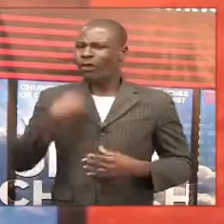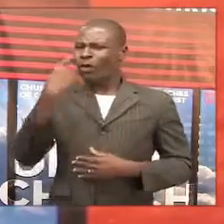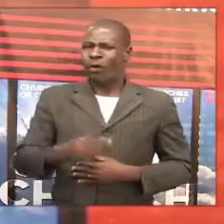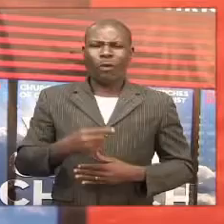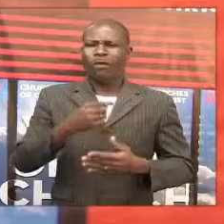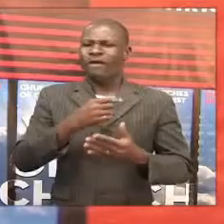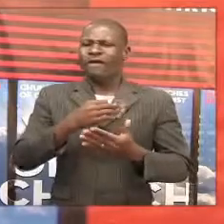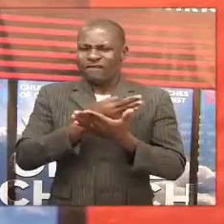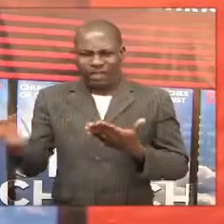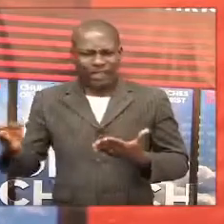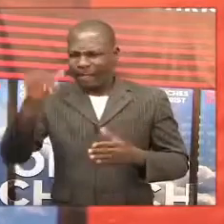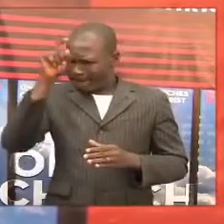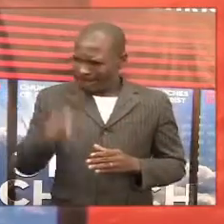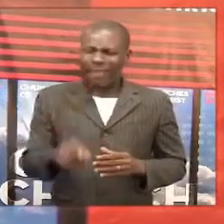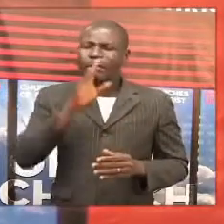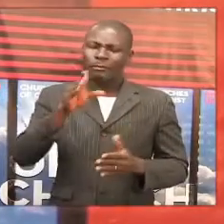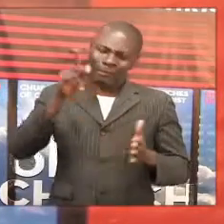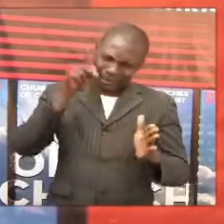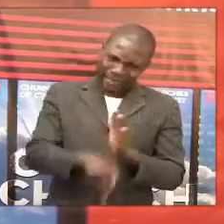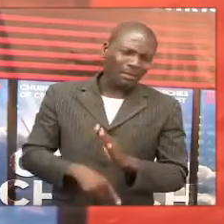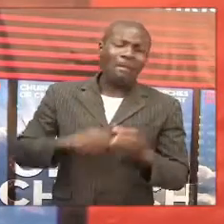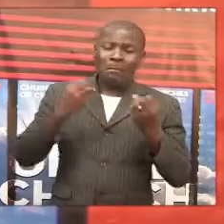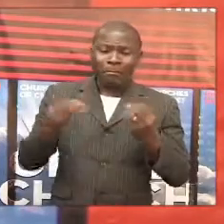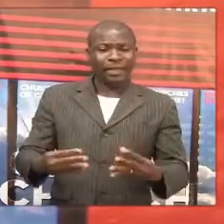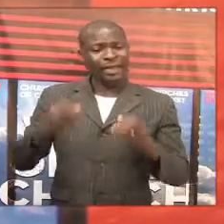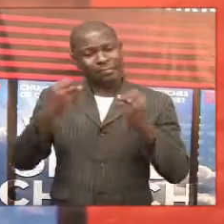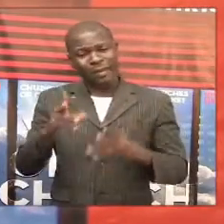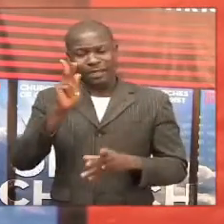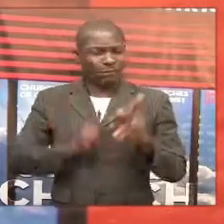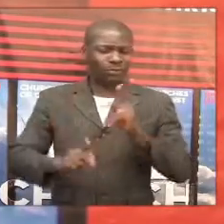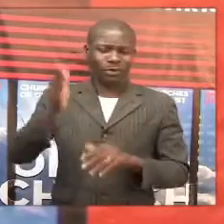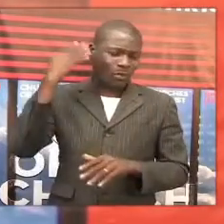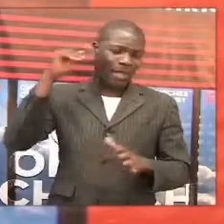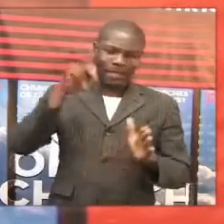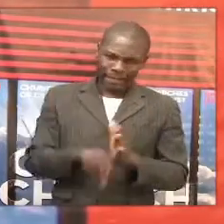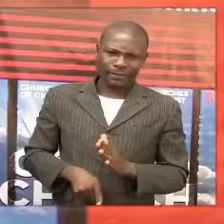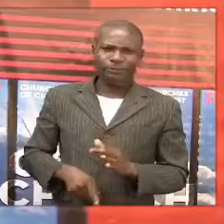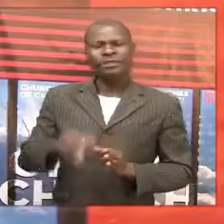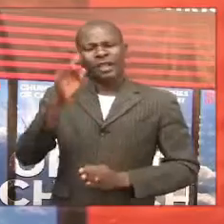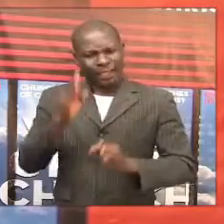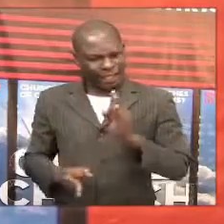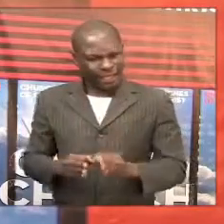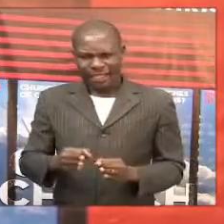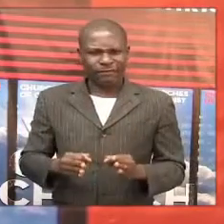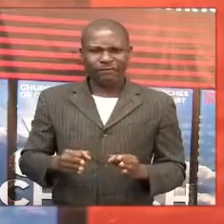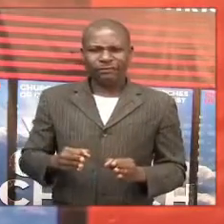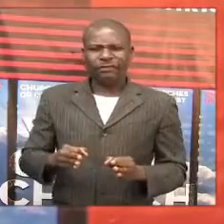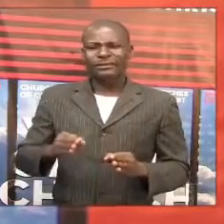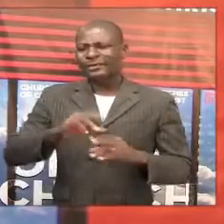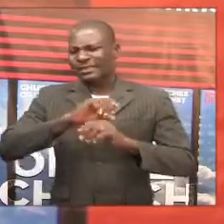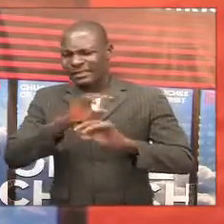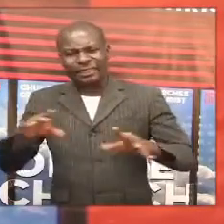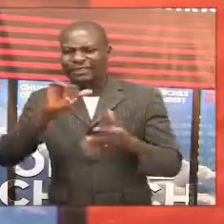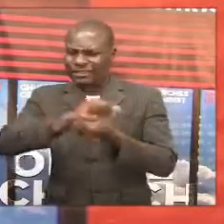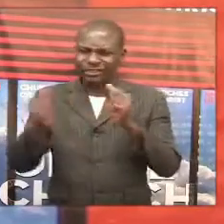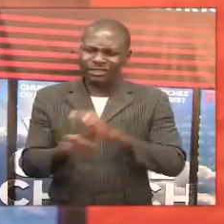kuno. Your kunipa, baby, our pamda, and I say, be biara and change ya, other than a young kumipa. Be biara change. Now,